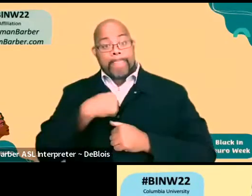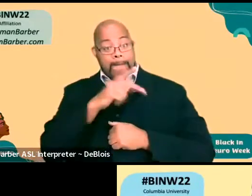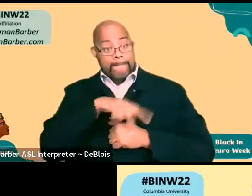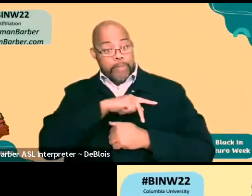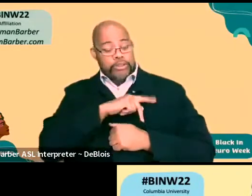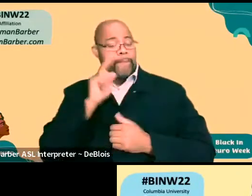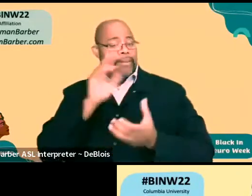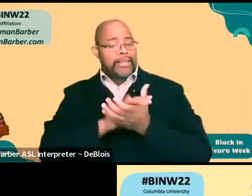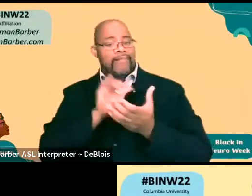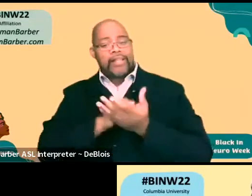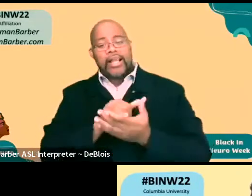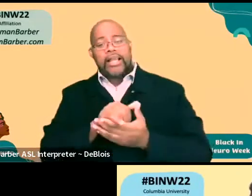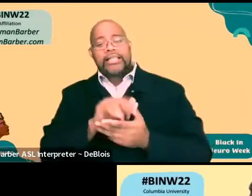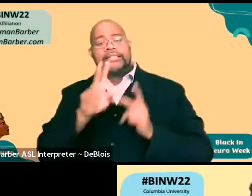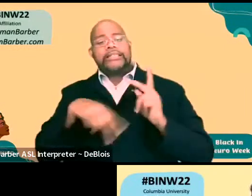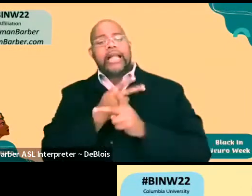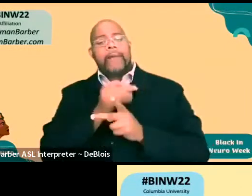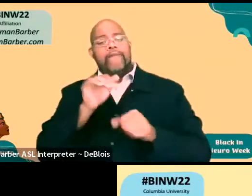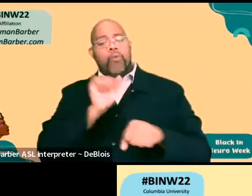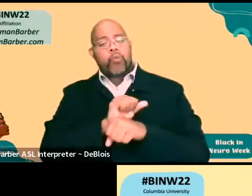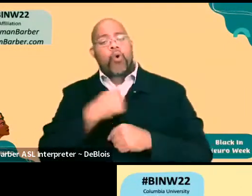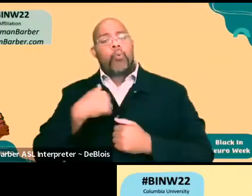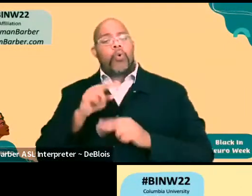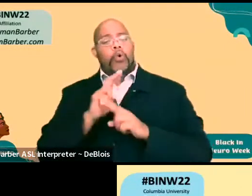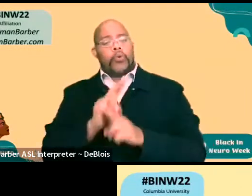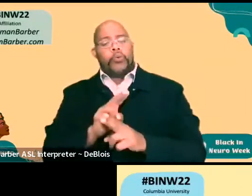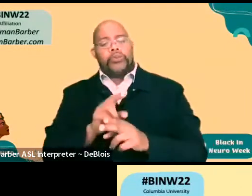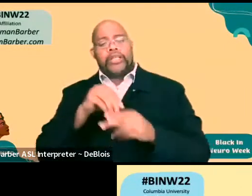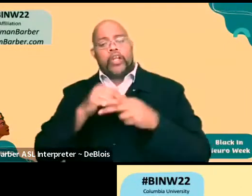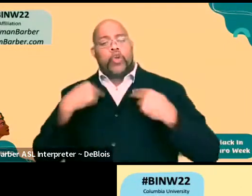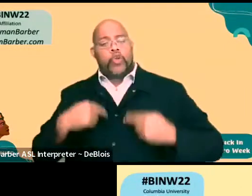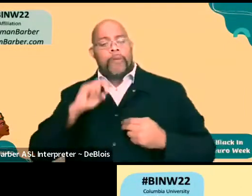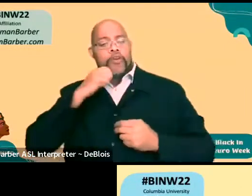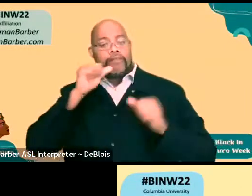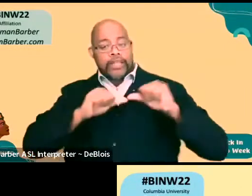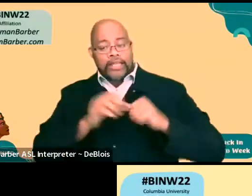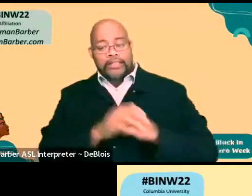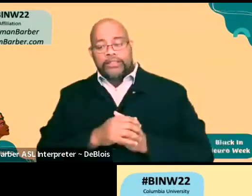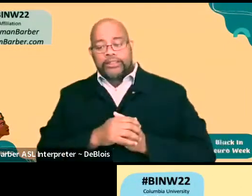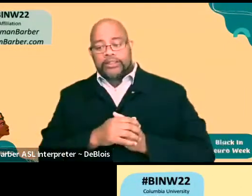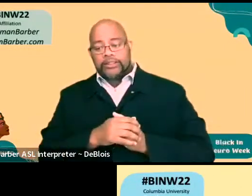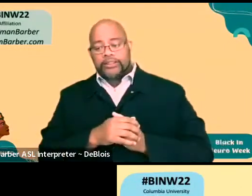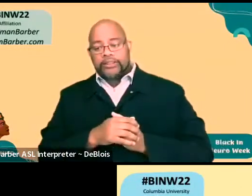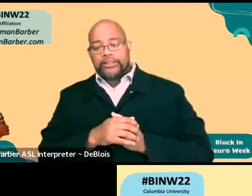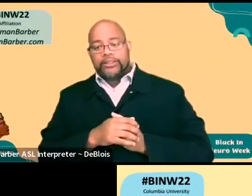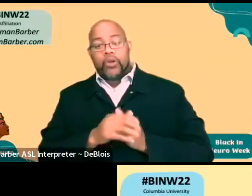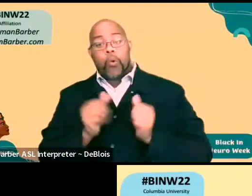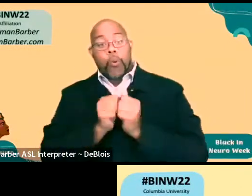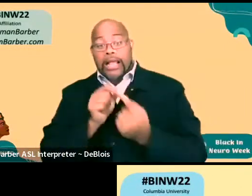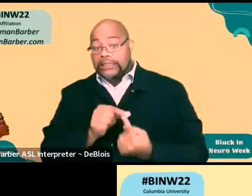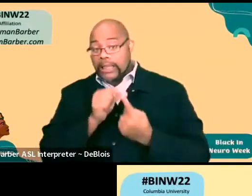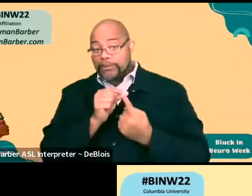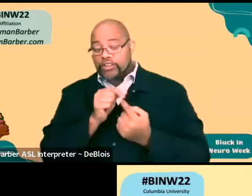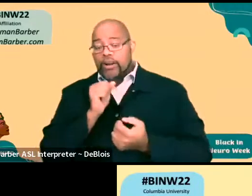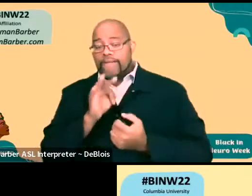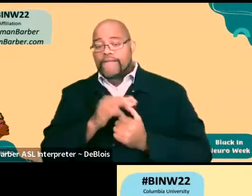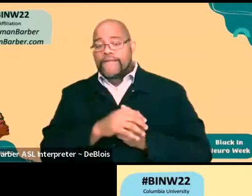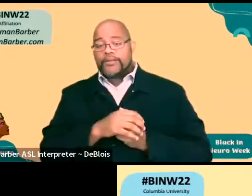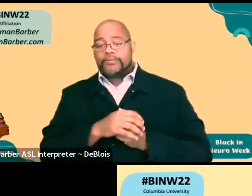personally believe that the type of work that we're using in human neuroscience, with the exception of